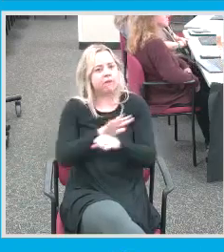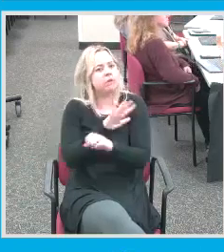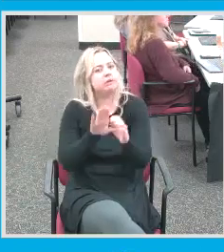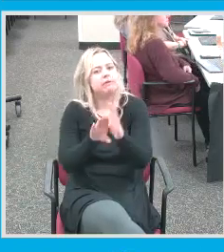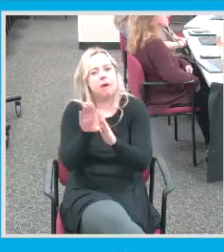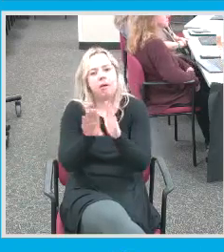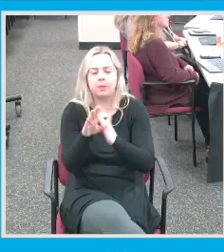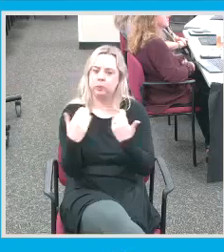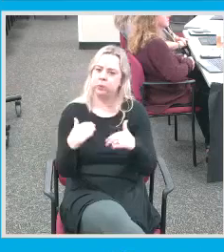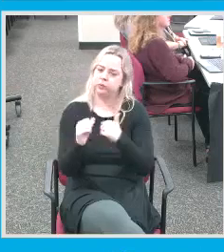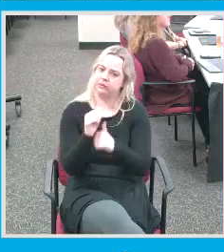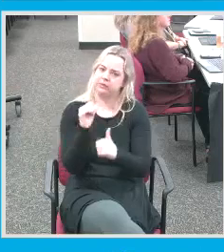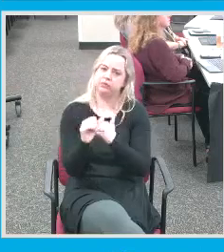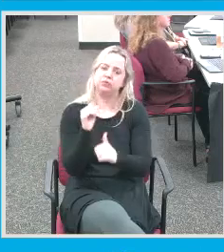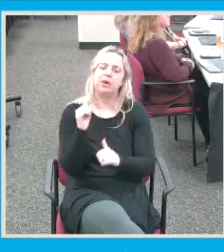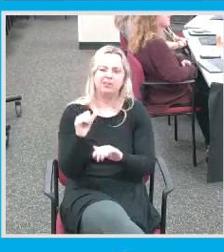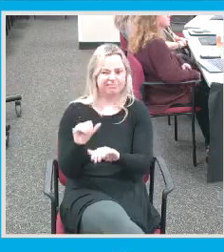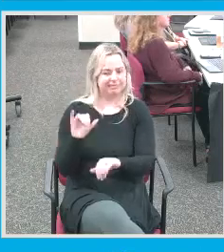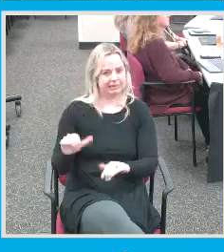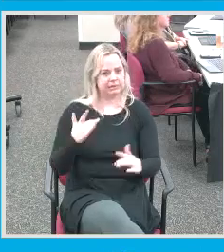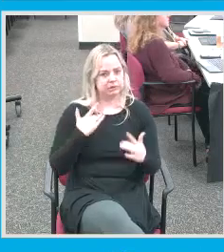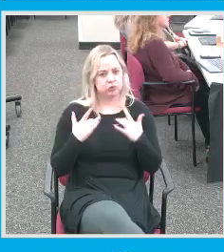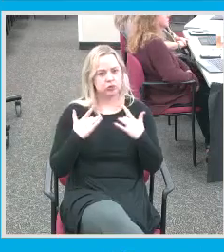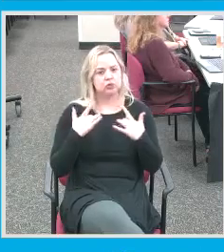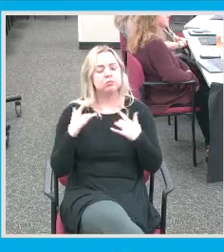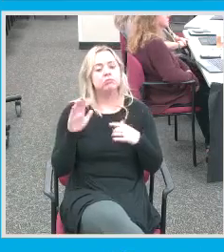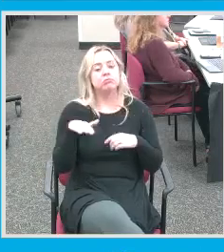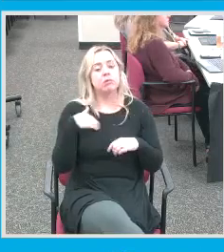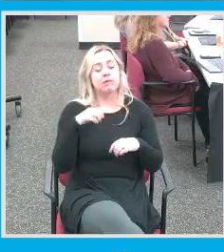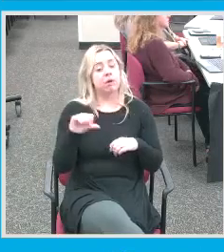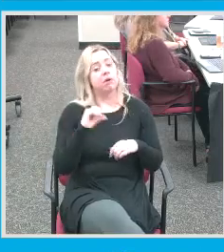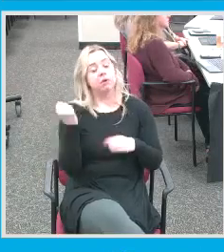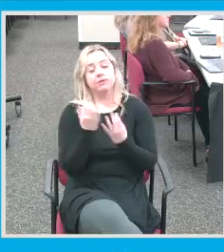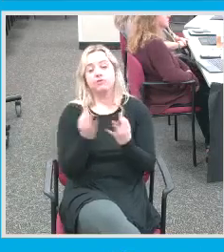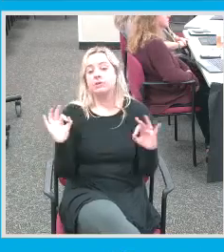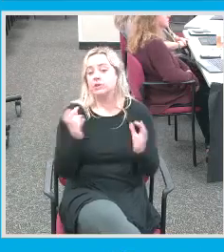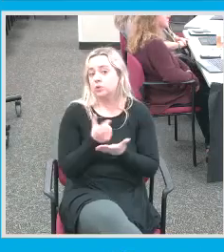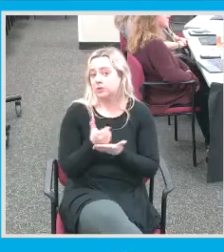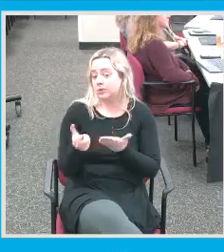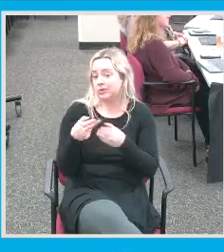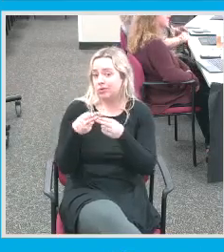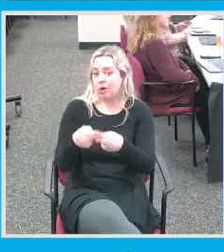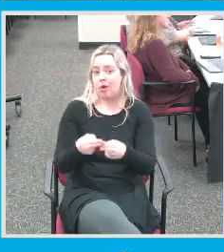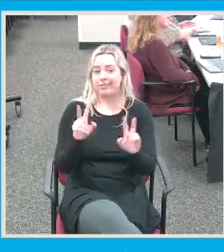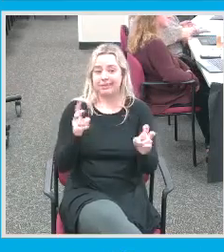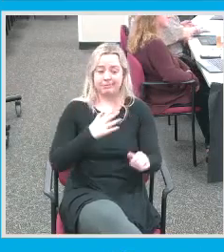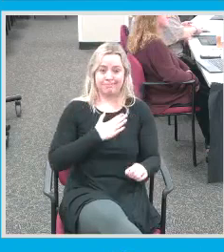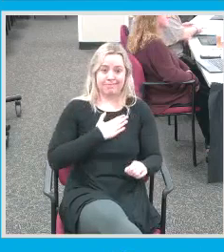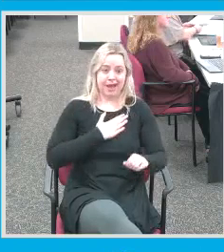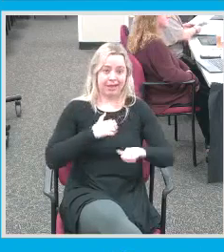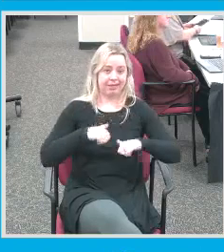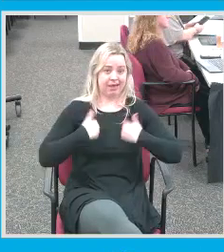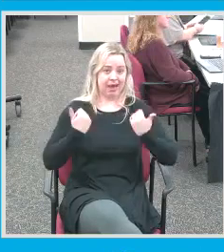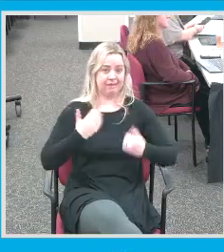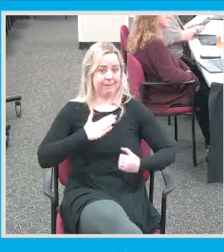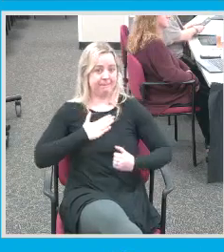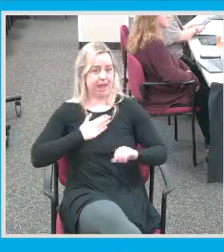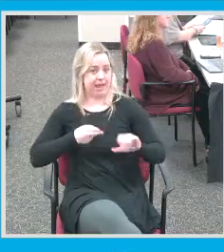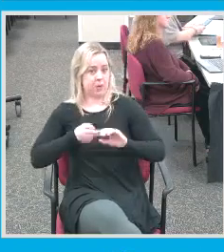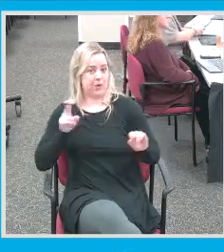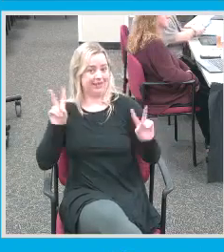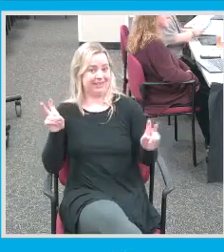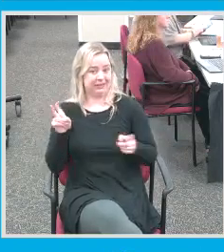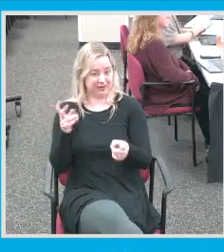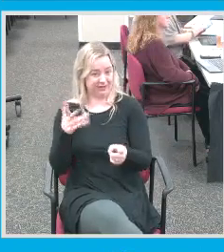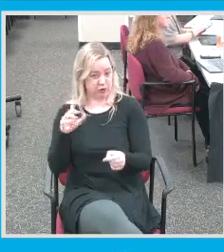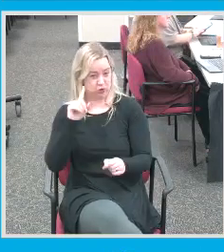that is concerning. There is a free resource. It's called My Life, My Quit. Okay. And so you've probably heard of the Colorado